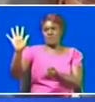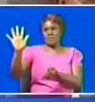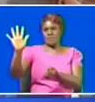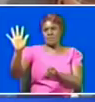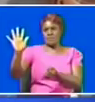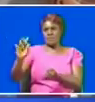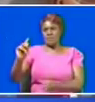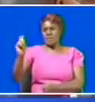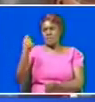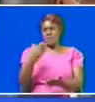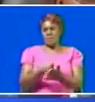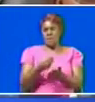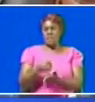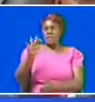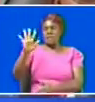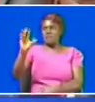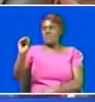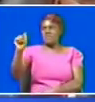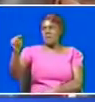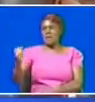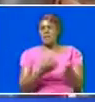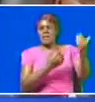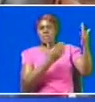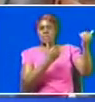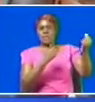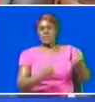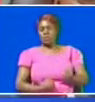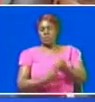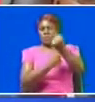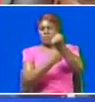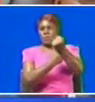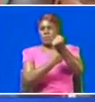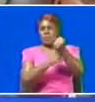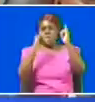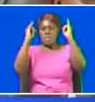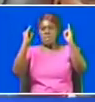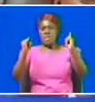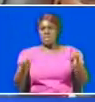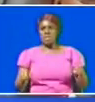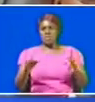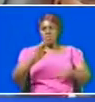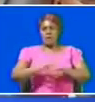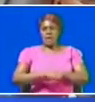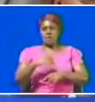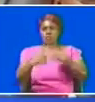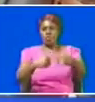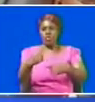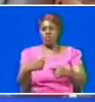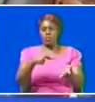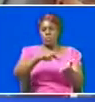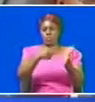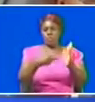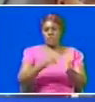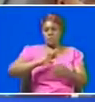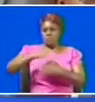2014-2015. The Kenya shillings 50 million is expected to cover new and ongoing projects,